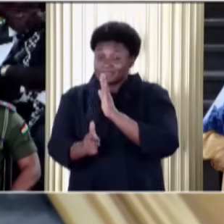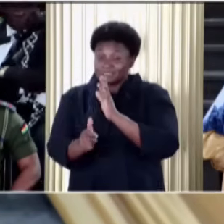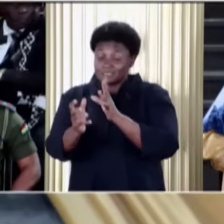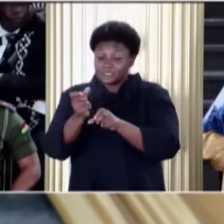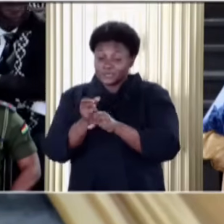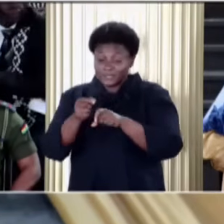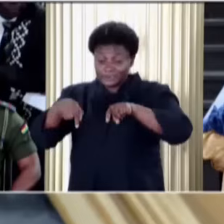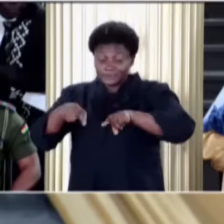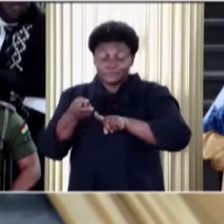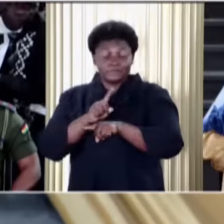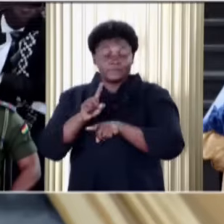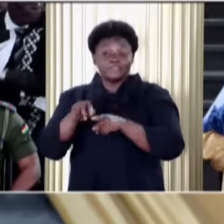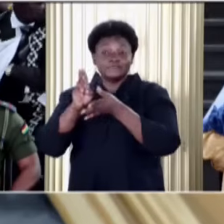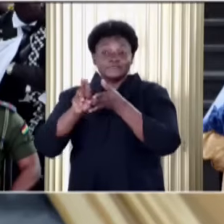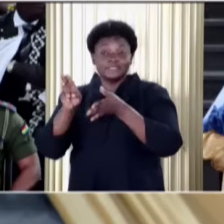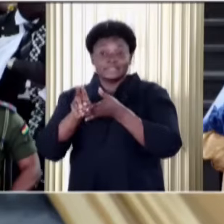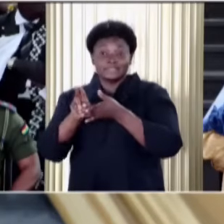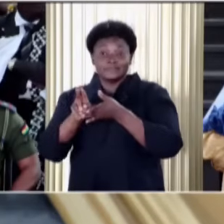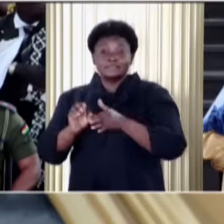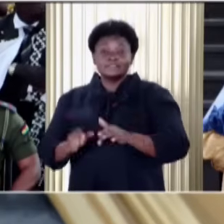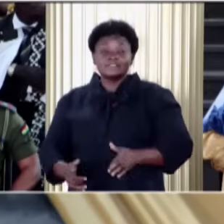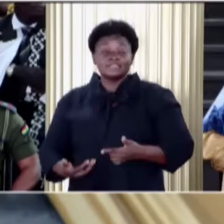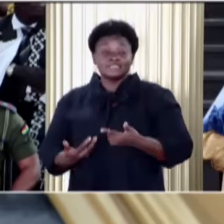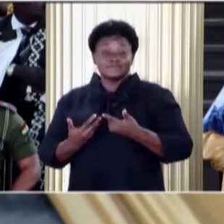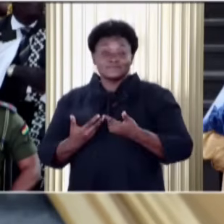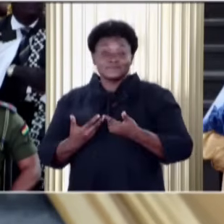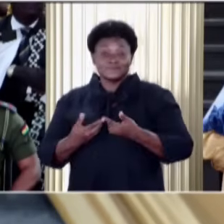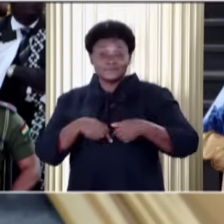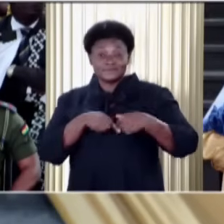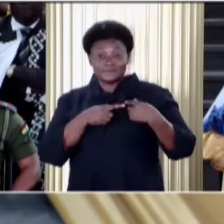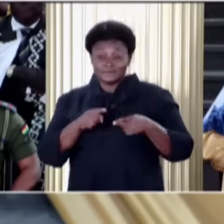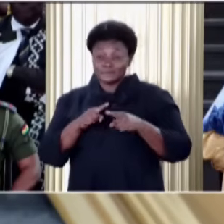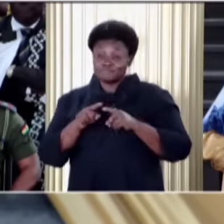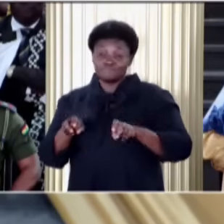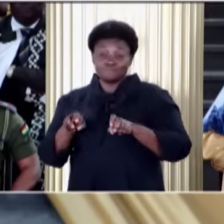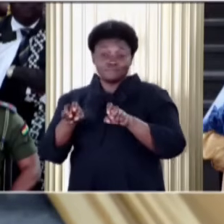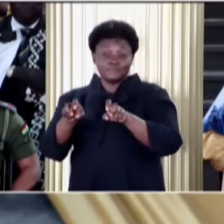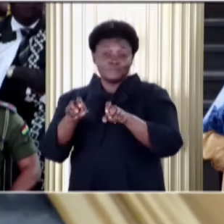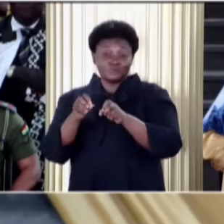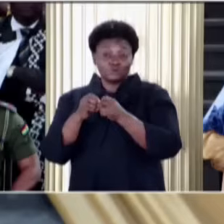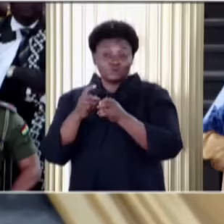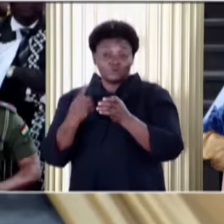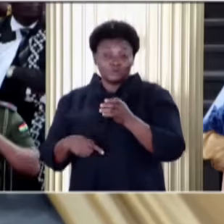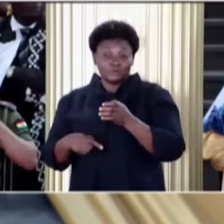university guide and inspire your path, and may your journey be defined by